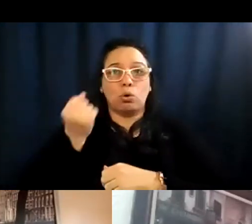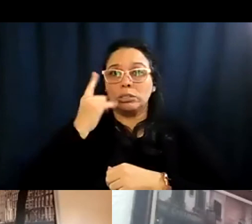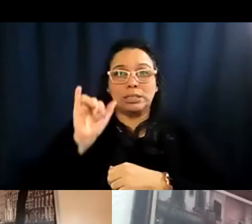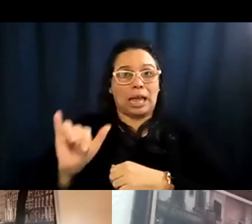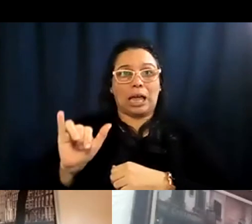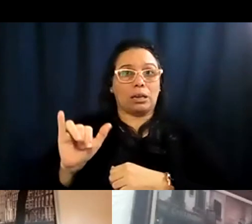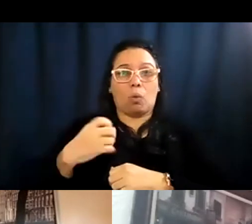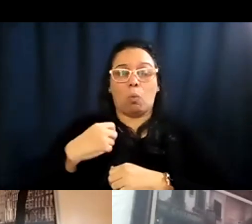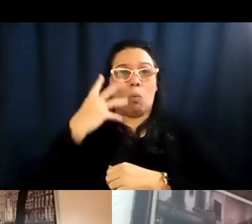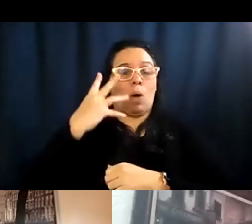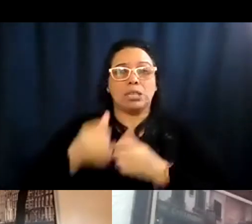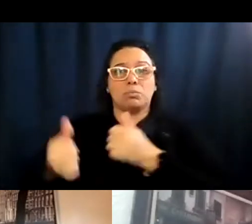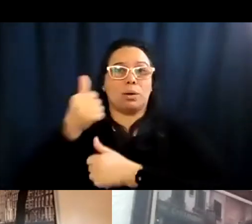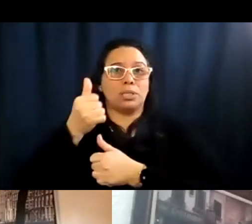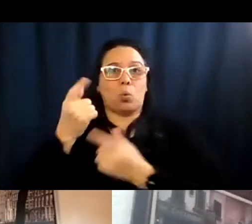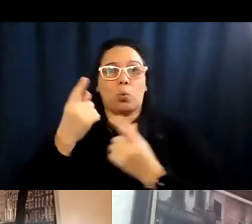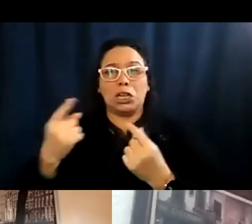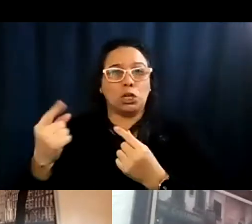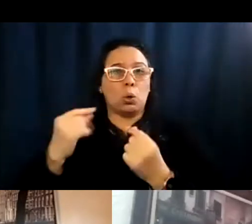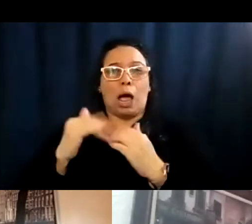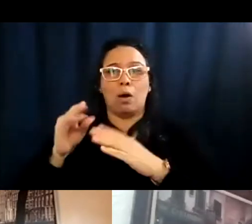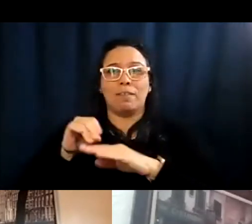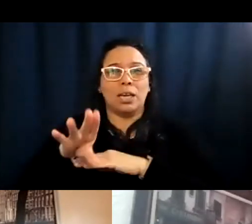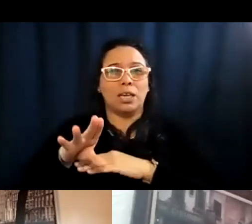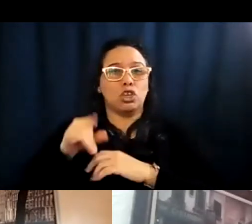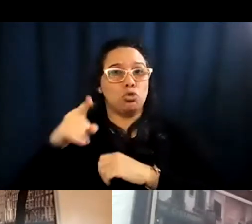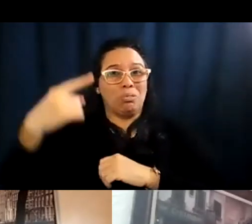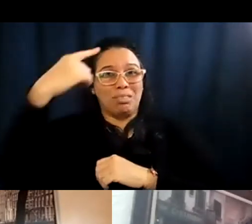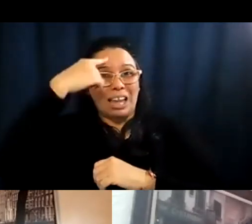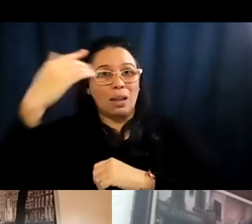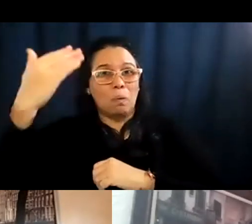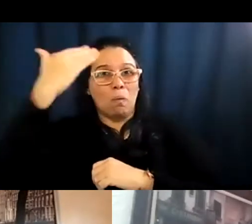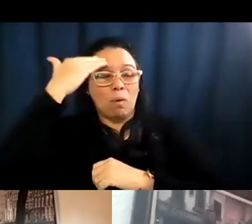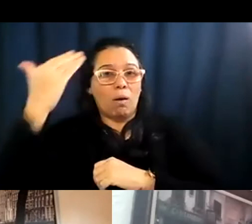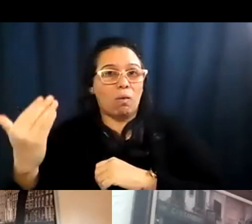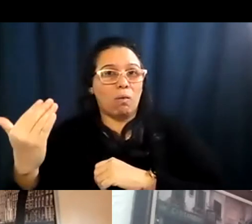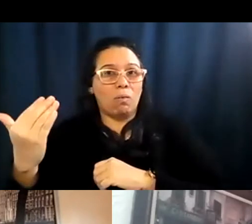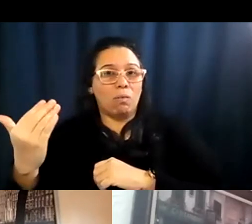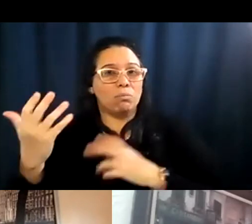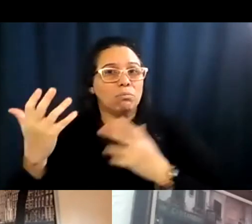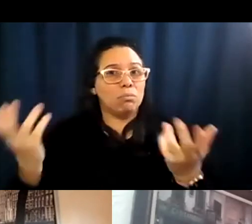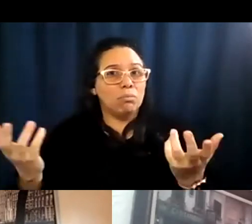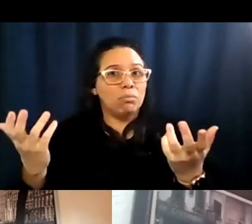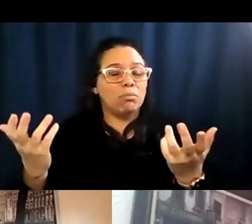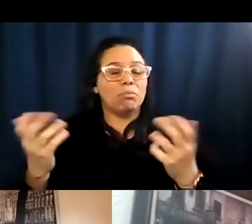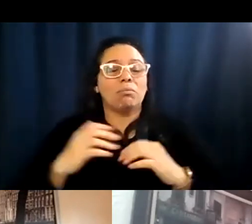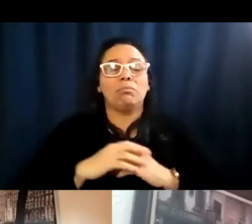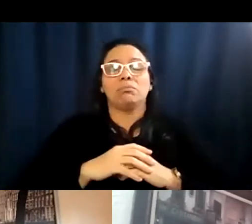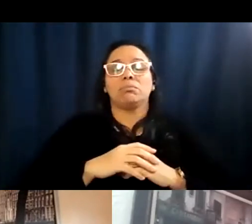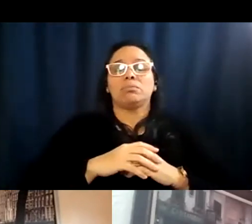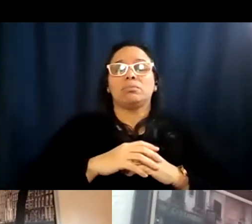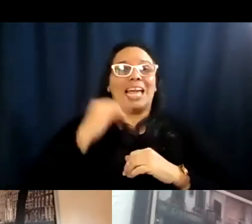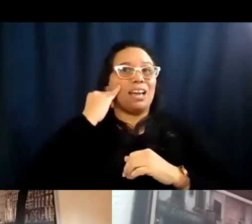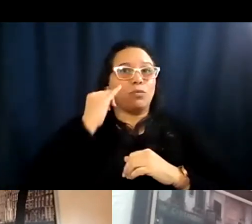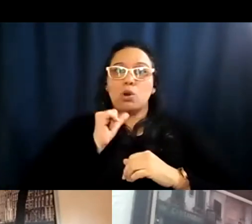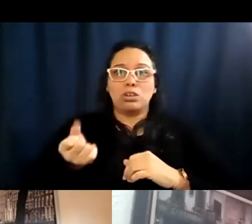is, and how it affects you, everything you think you know about white supremacy is null. So if we don't understand what white